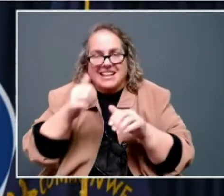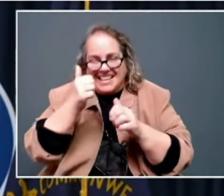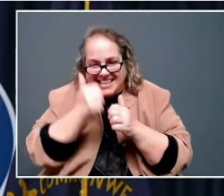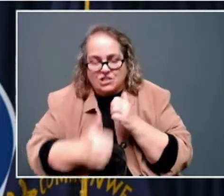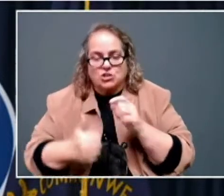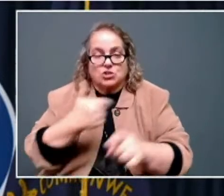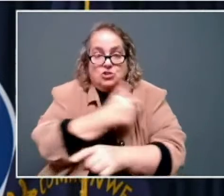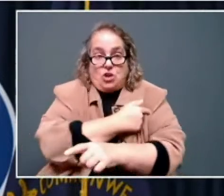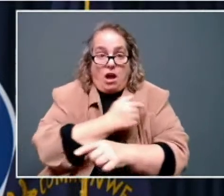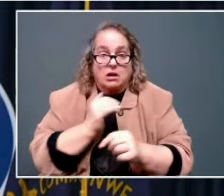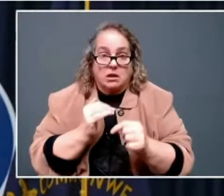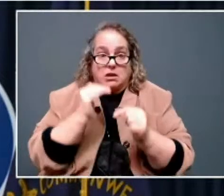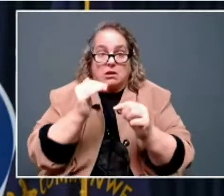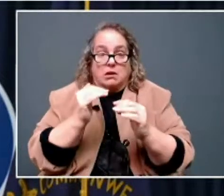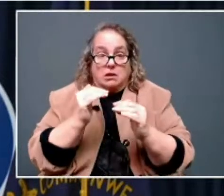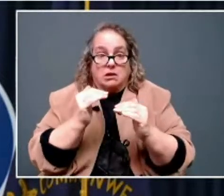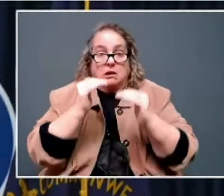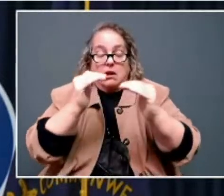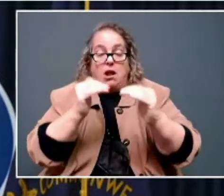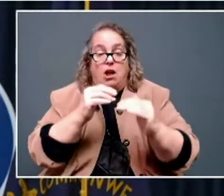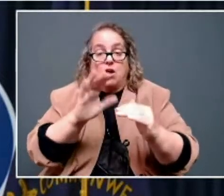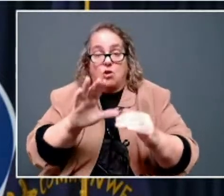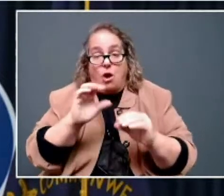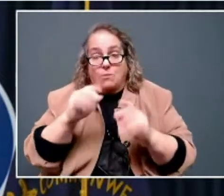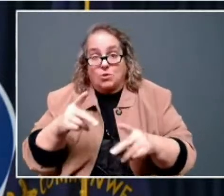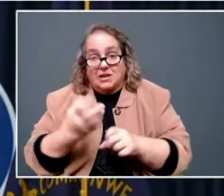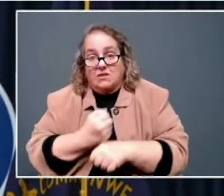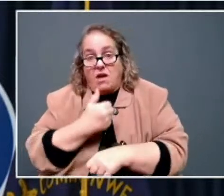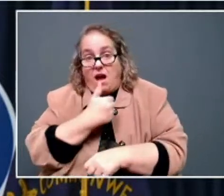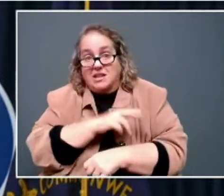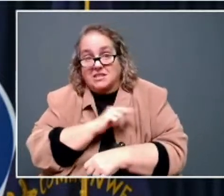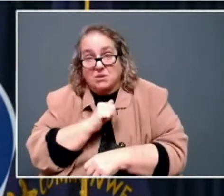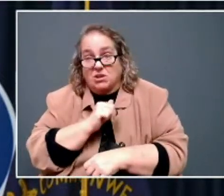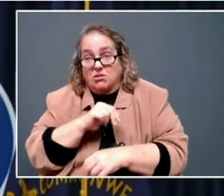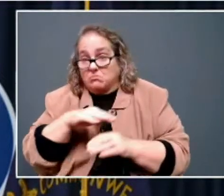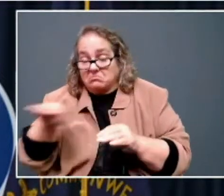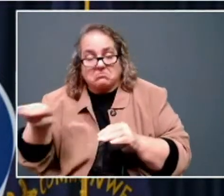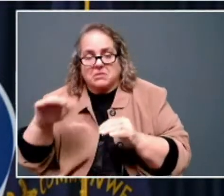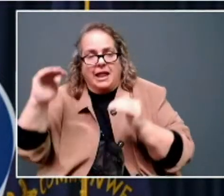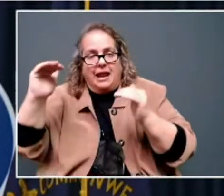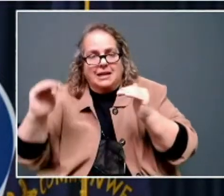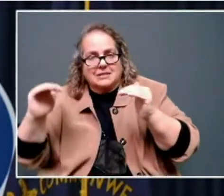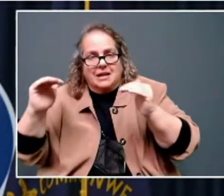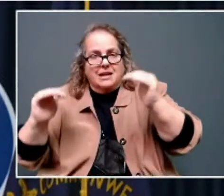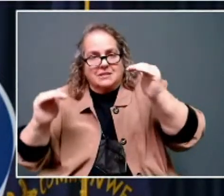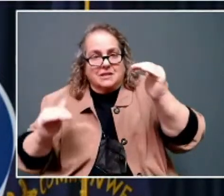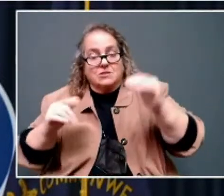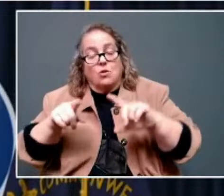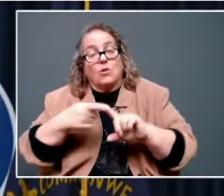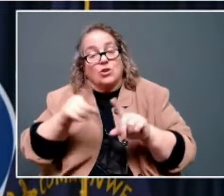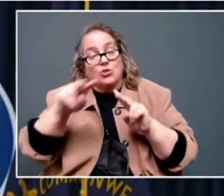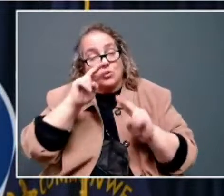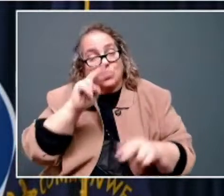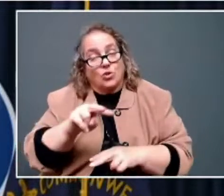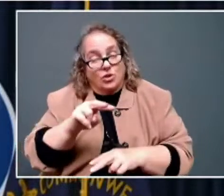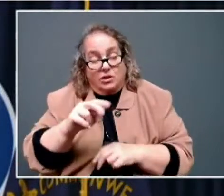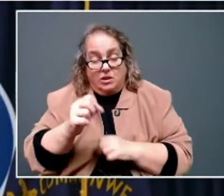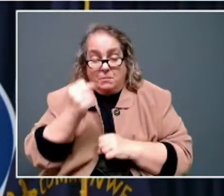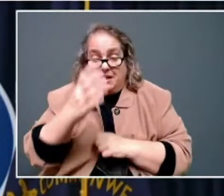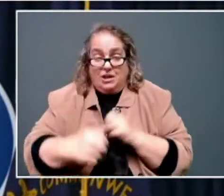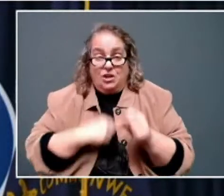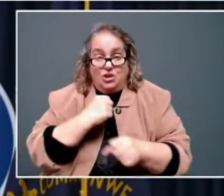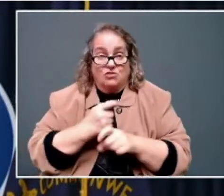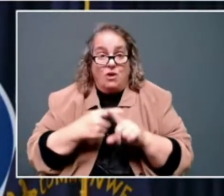be hospitalized, I think when they are able to look at this holistically, years from now, your chances for being